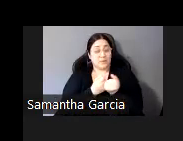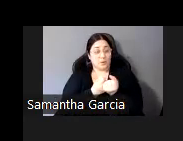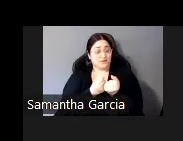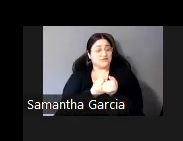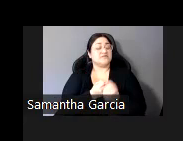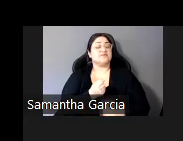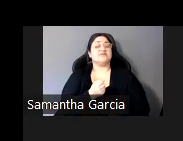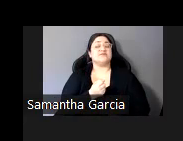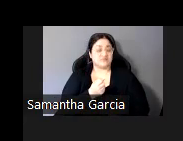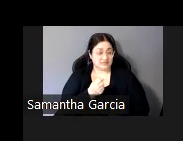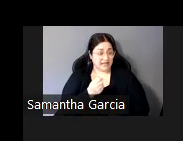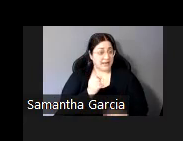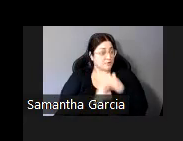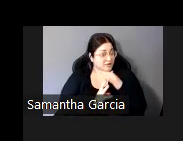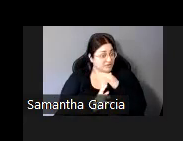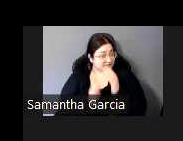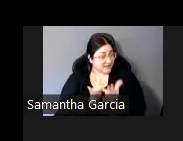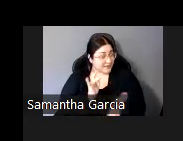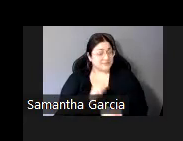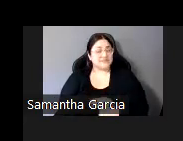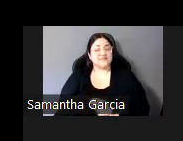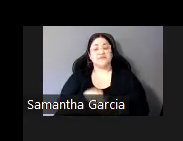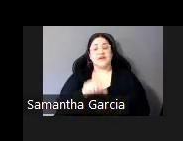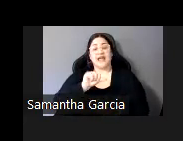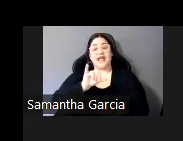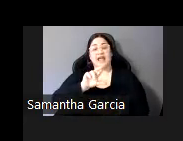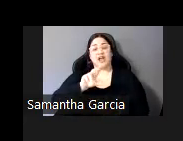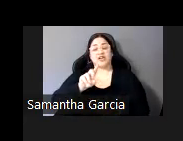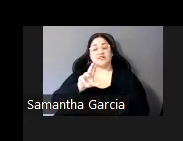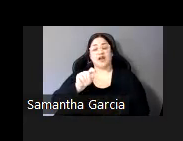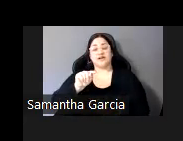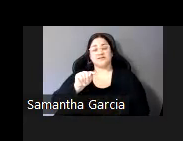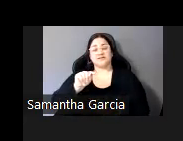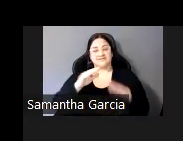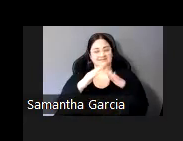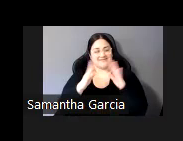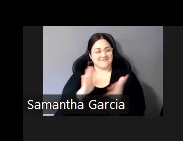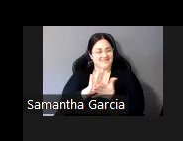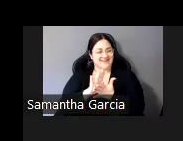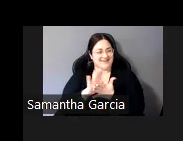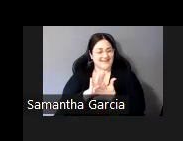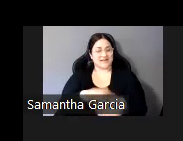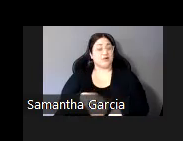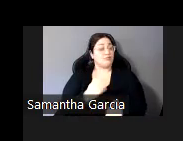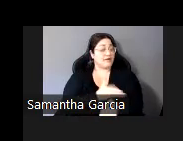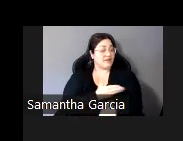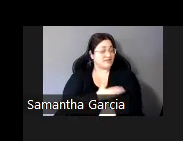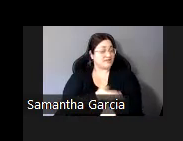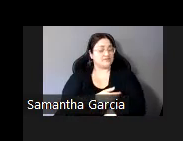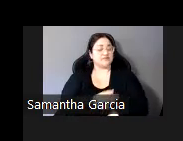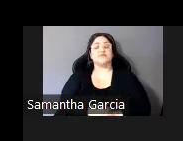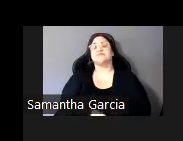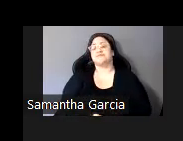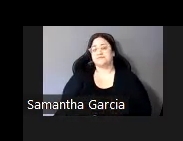scam, immigration, air duct cleaning and renovations. One current scam to be very vigilant about